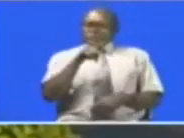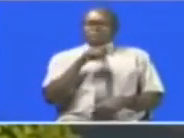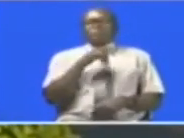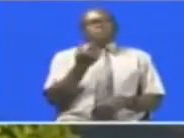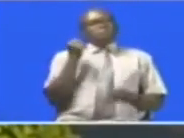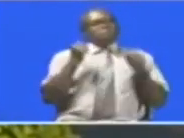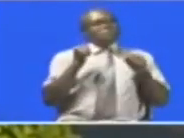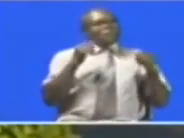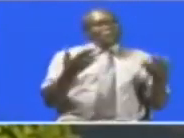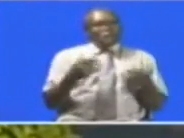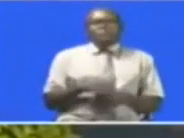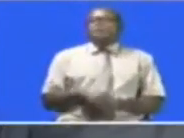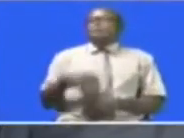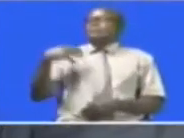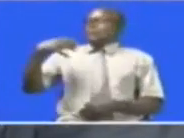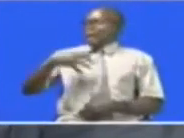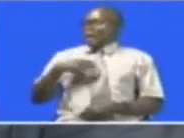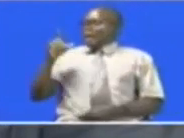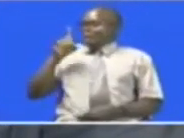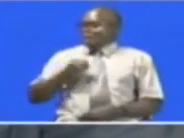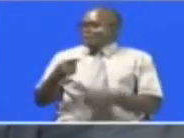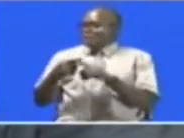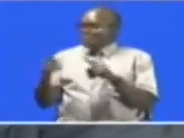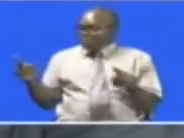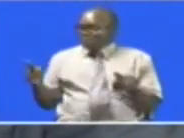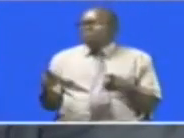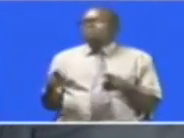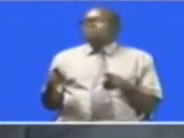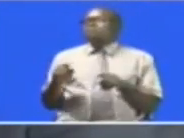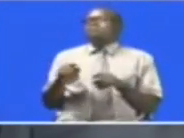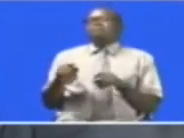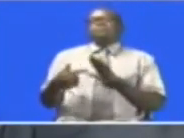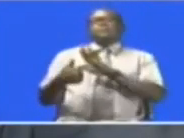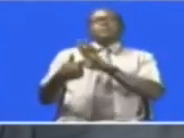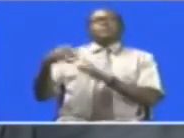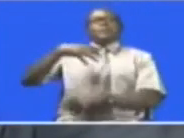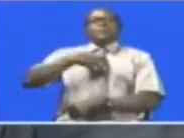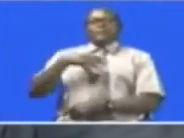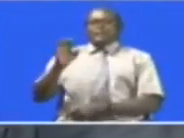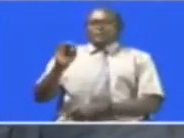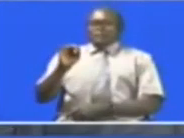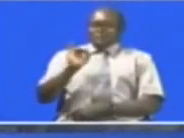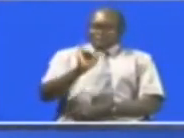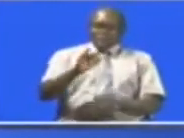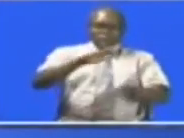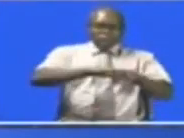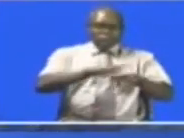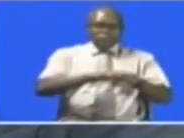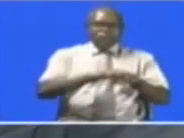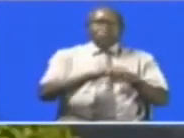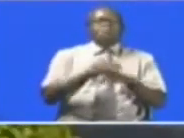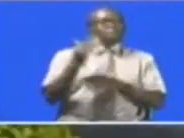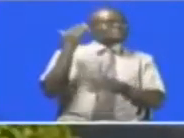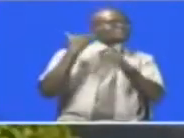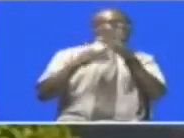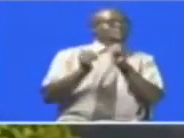an athlete? I'm a retired athlete. A retired athlete. You see, we don't want to show. Yes. Yeah. Well, that's very good. Let's go